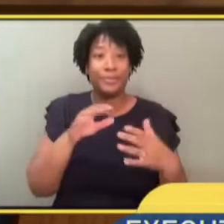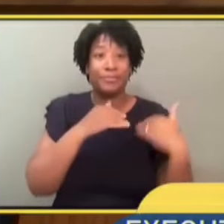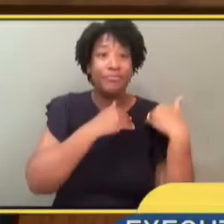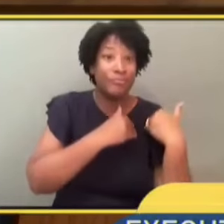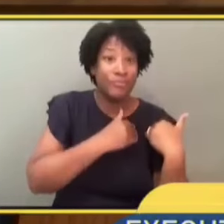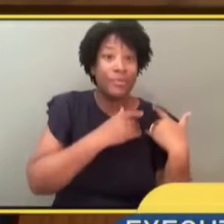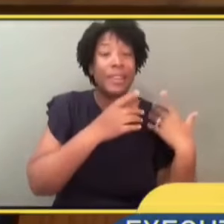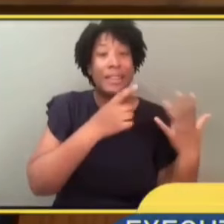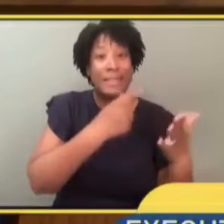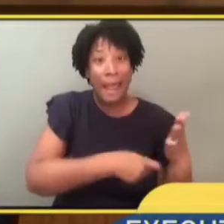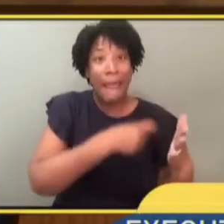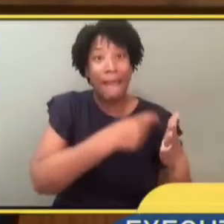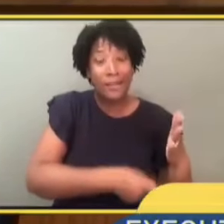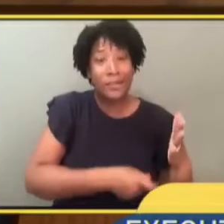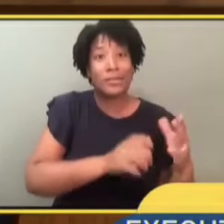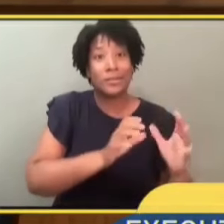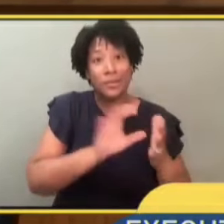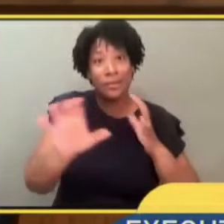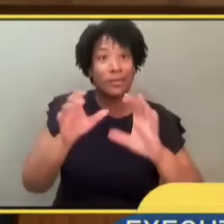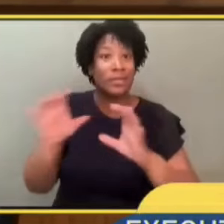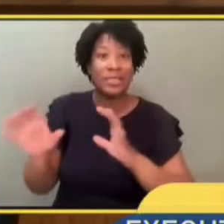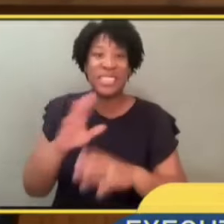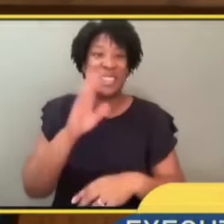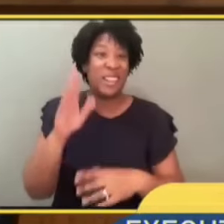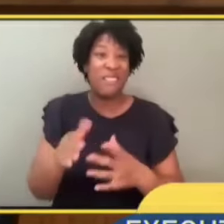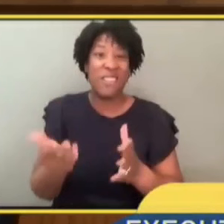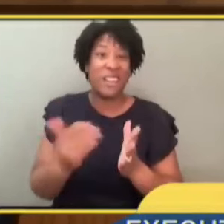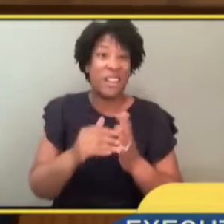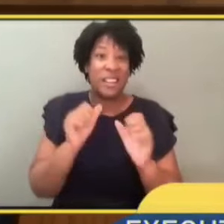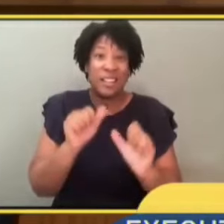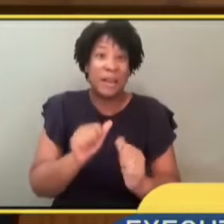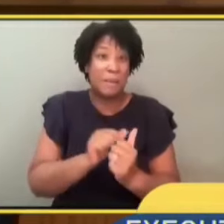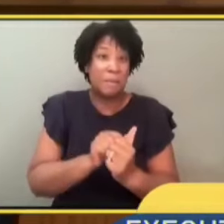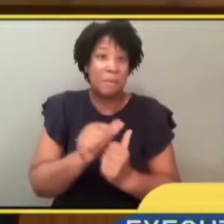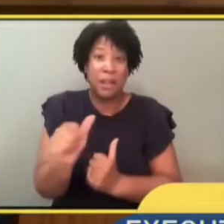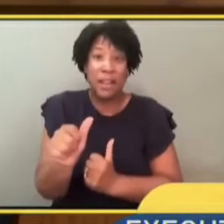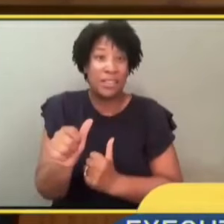authorities in local government are never going to be able to pass another